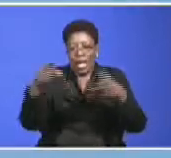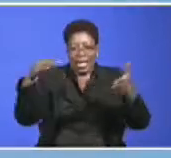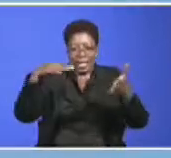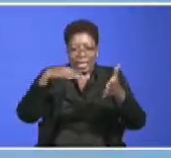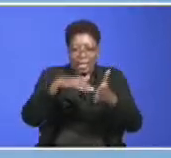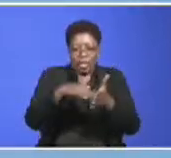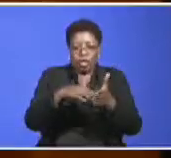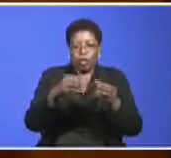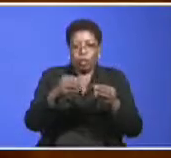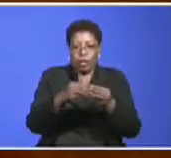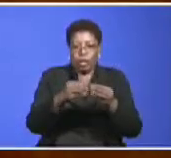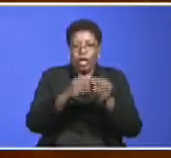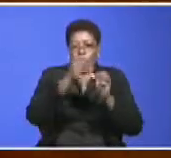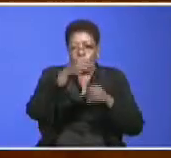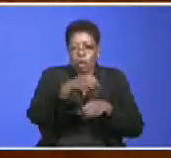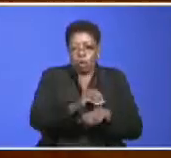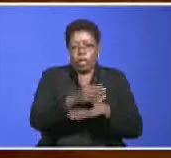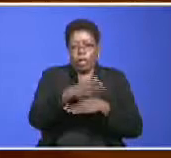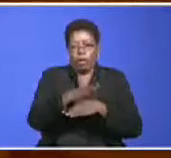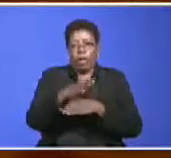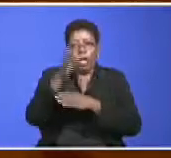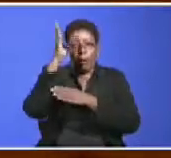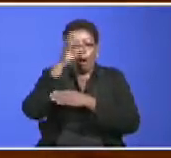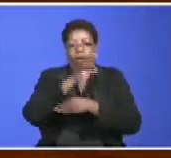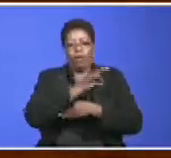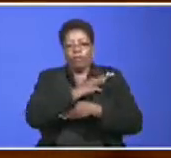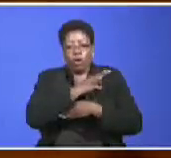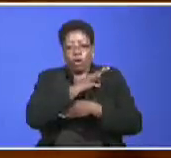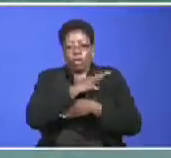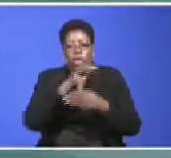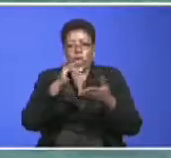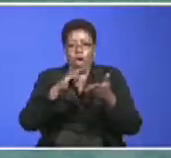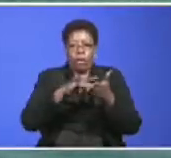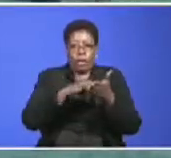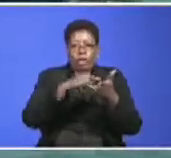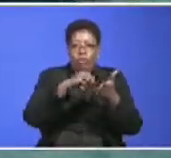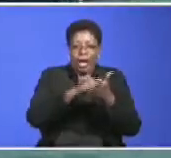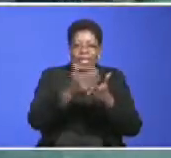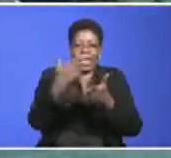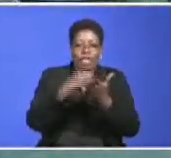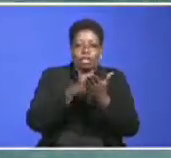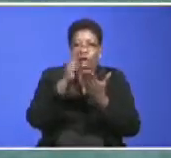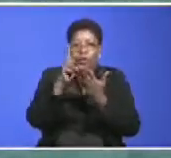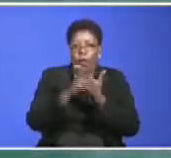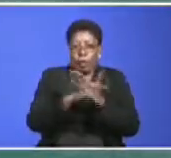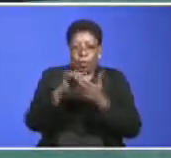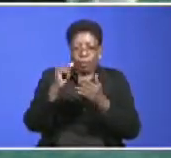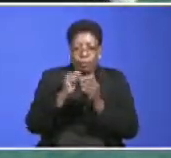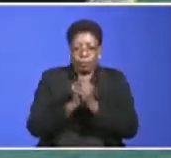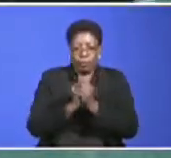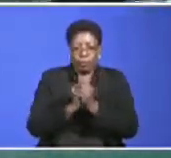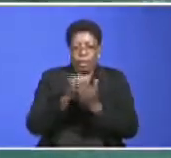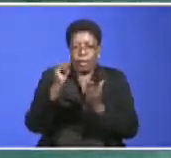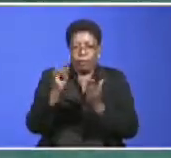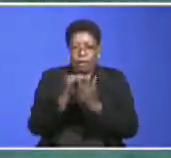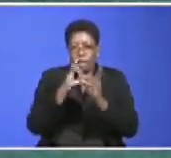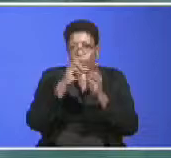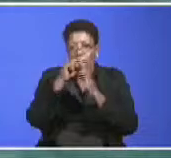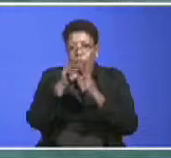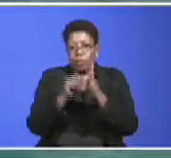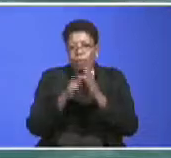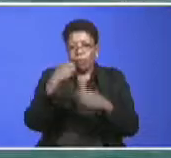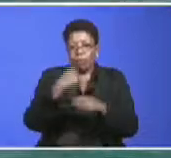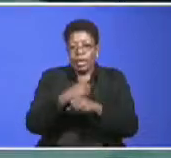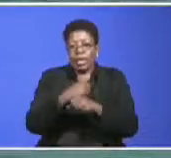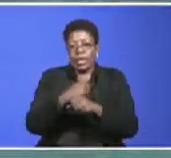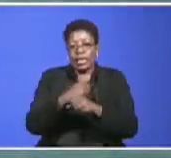the reason behind Byron Ferguson's fatal plane crash last November. The Aircraft Accident Investigation Department making that public